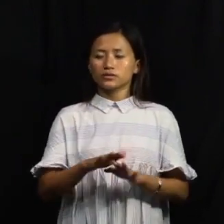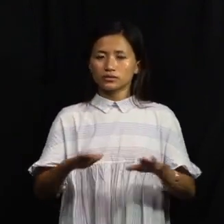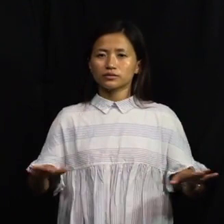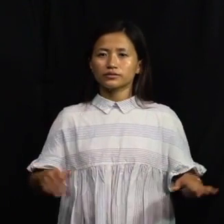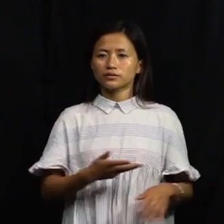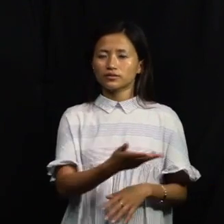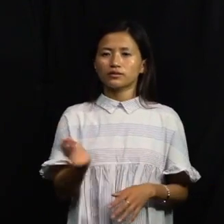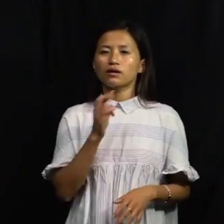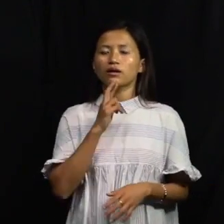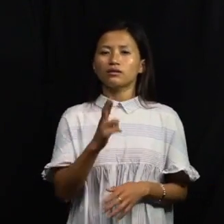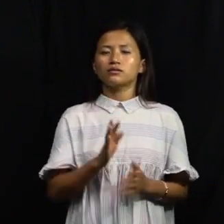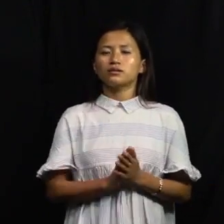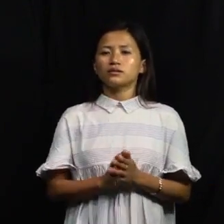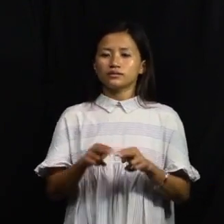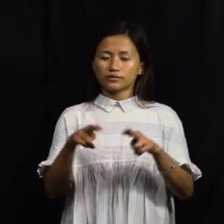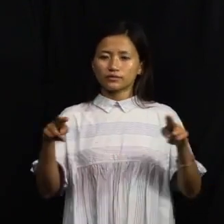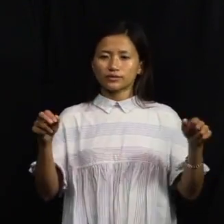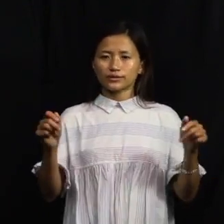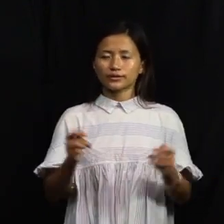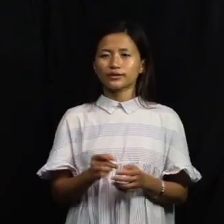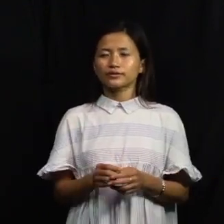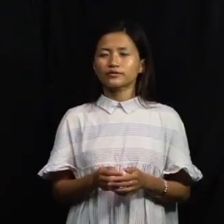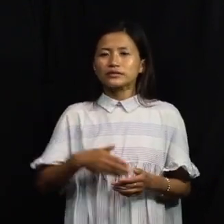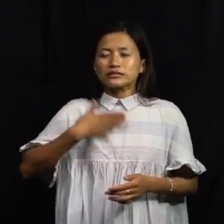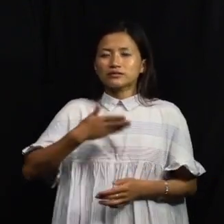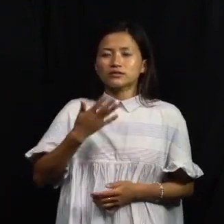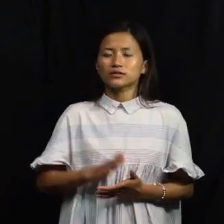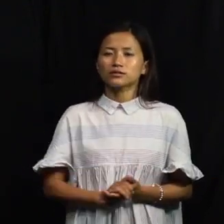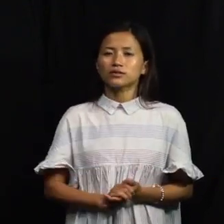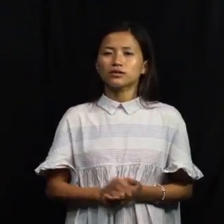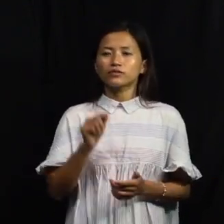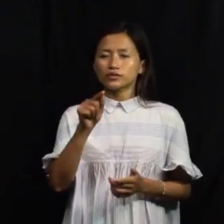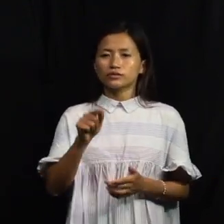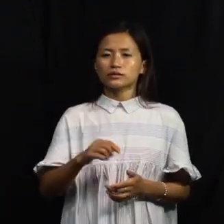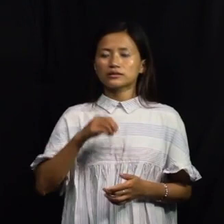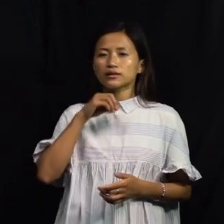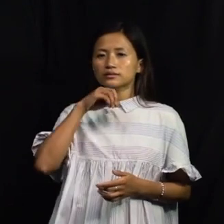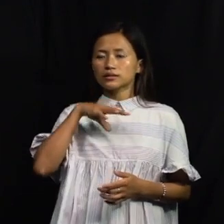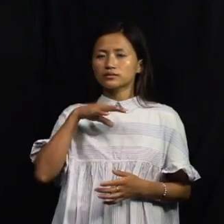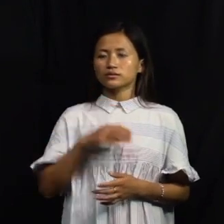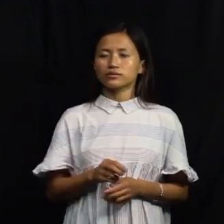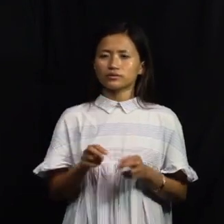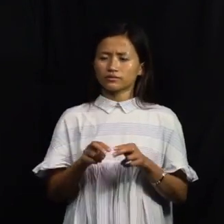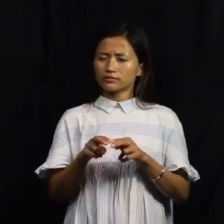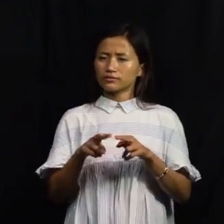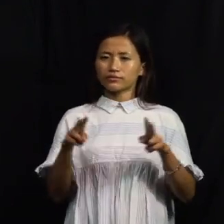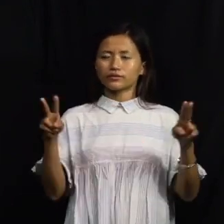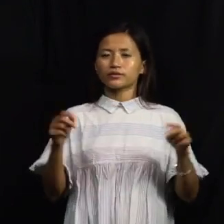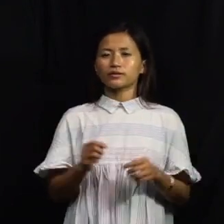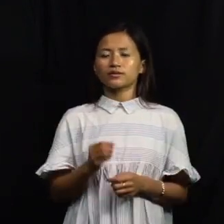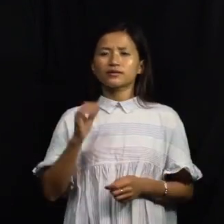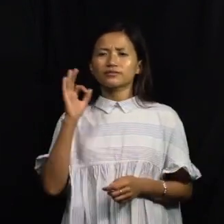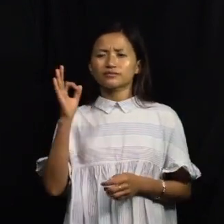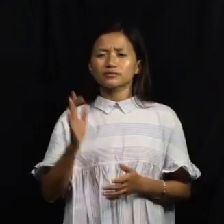are a different kind of method for teaching, isn't it? And for you adults, we teach you in a different style, right?